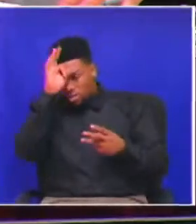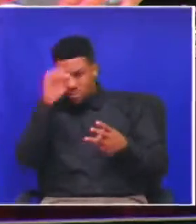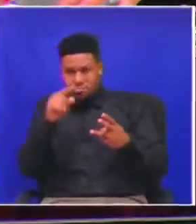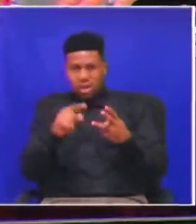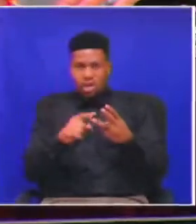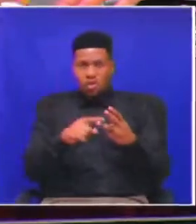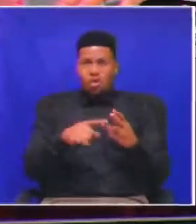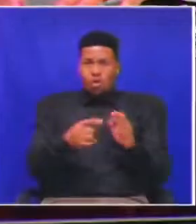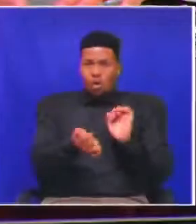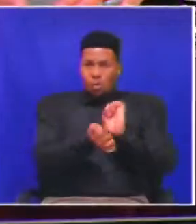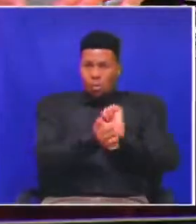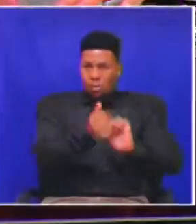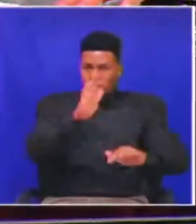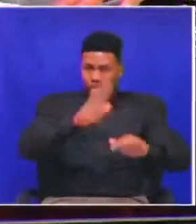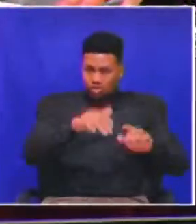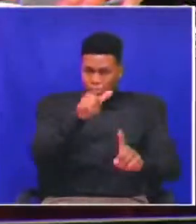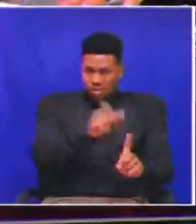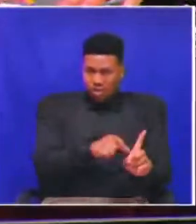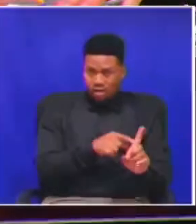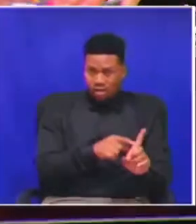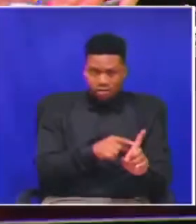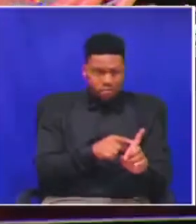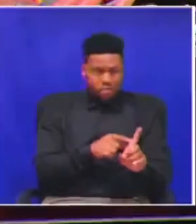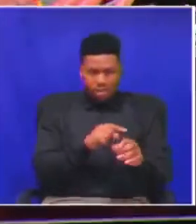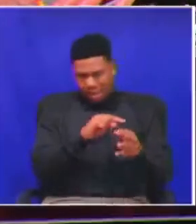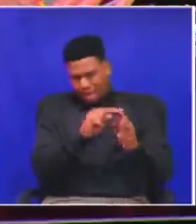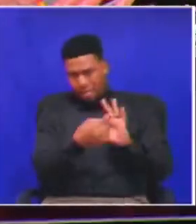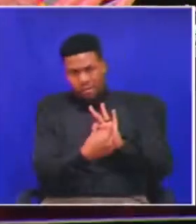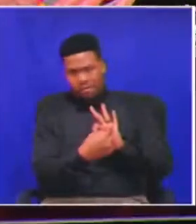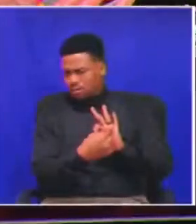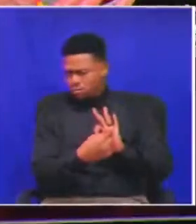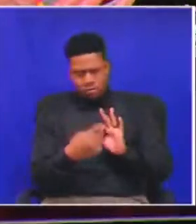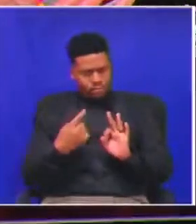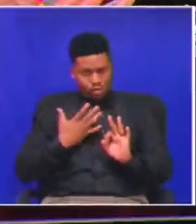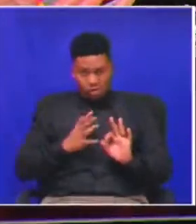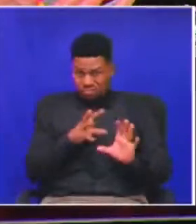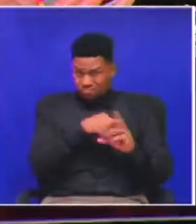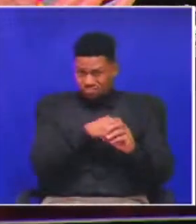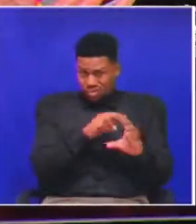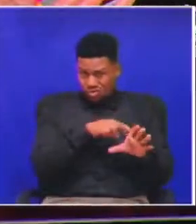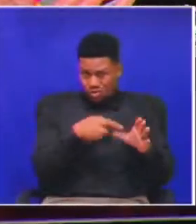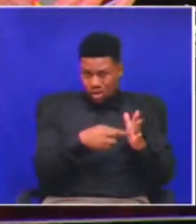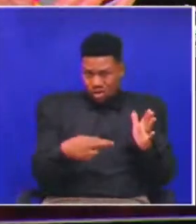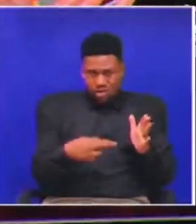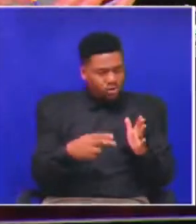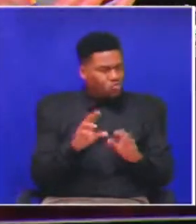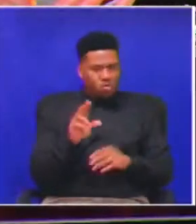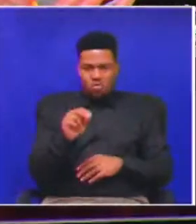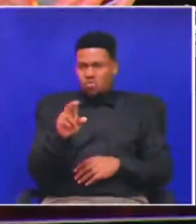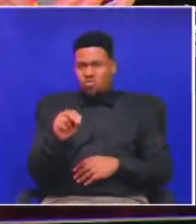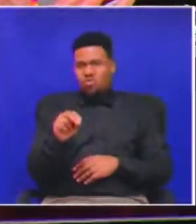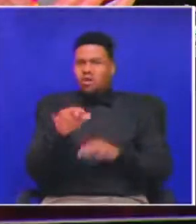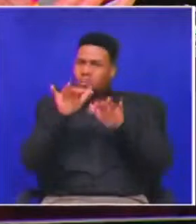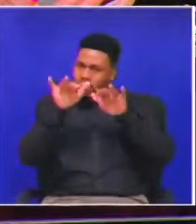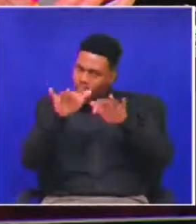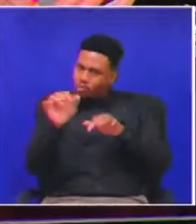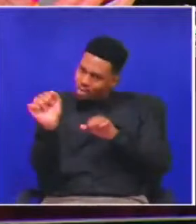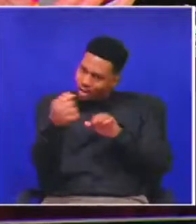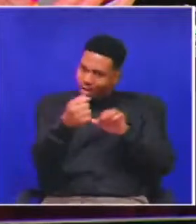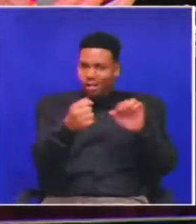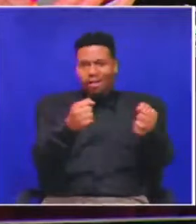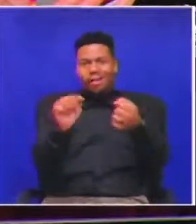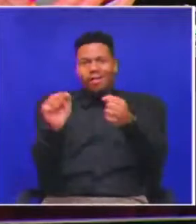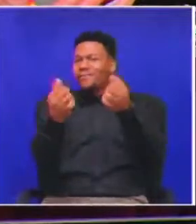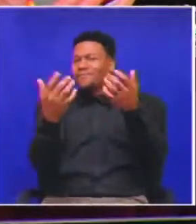those, because we have people who've been appointed to execute these tasks. My job is to